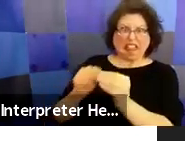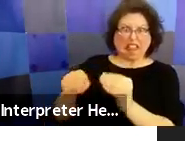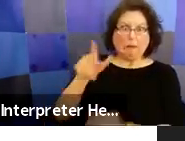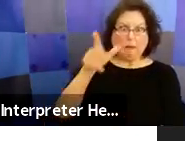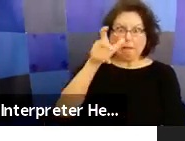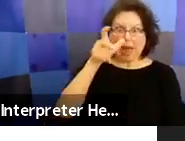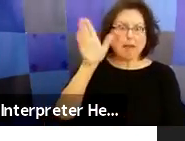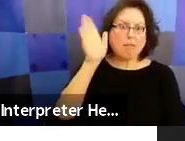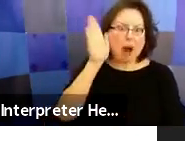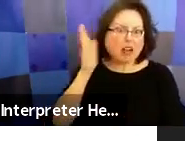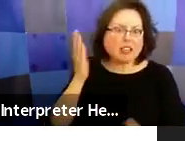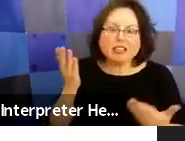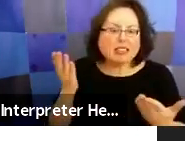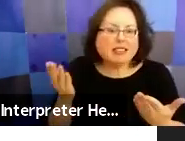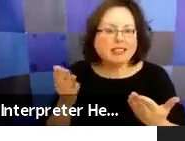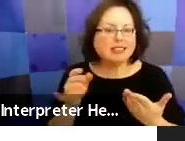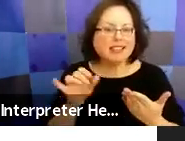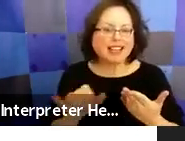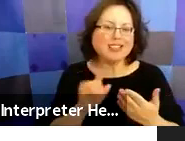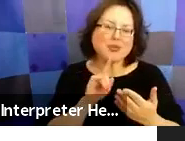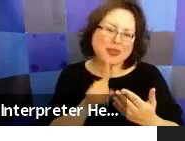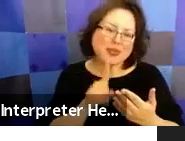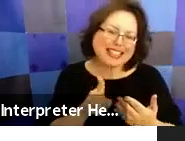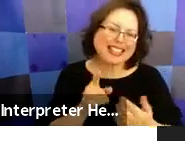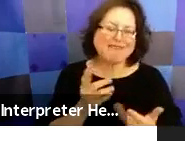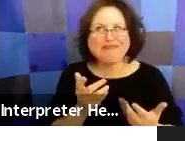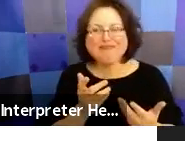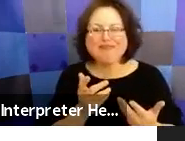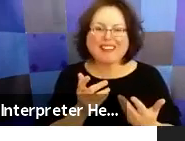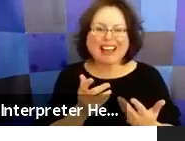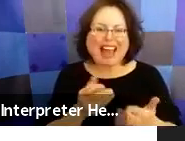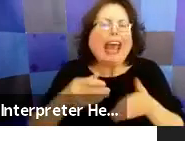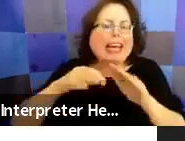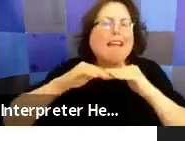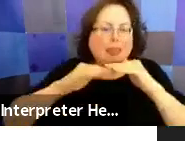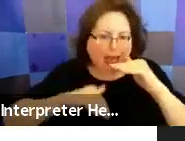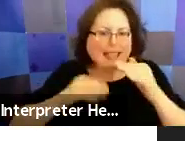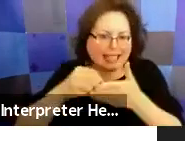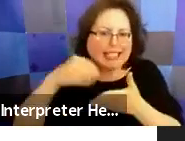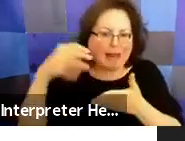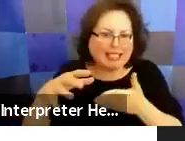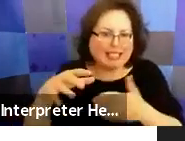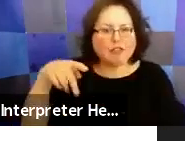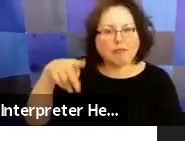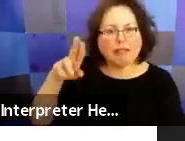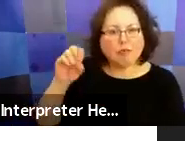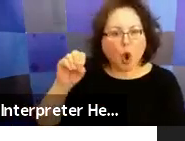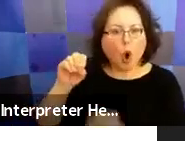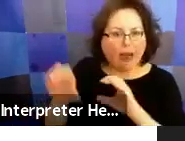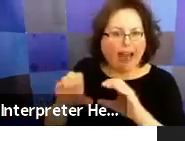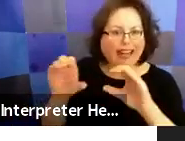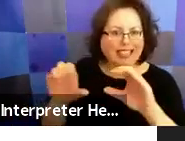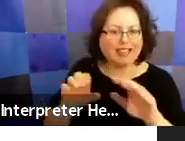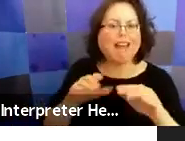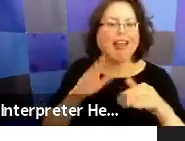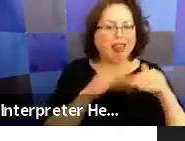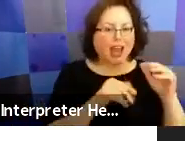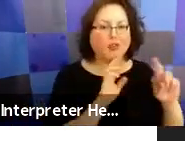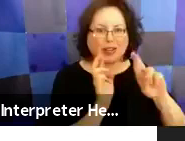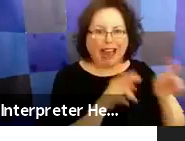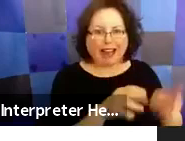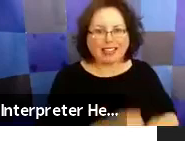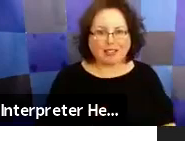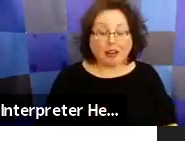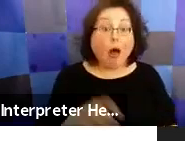that, it really is not, it's much less expensive to be proactive in that way. Some other forms